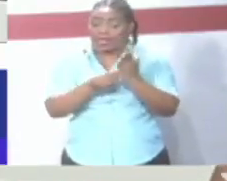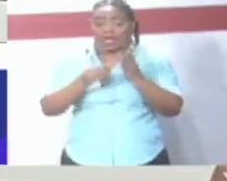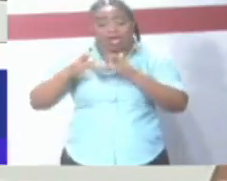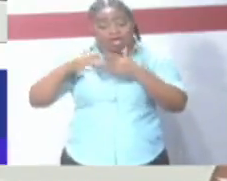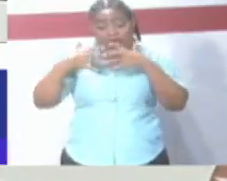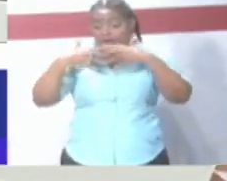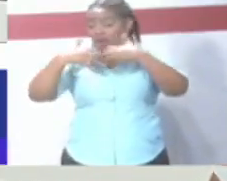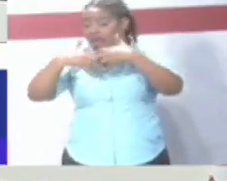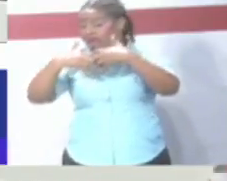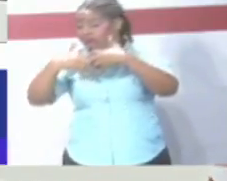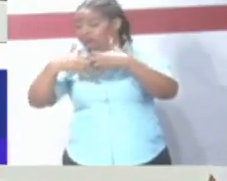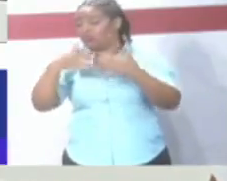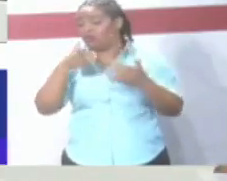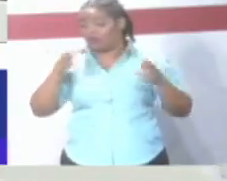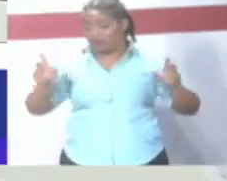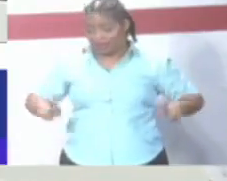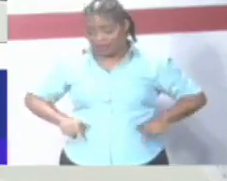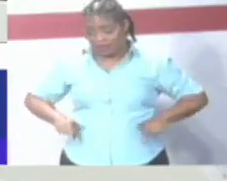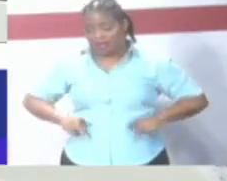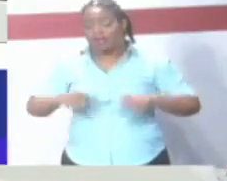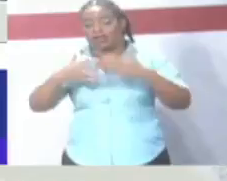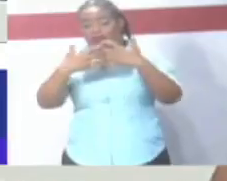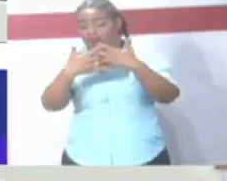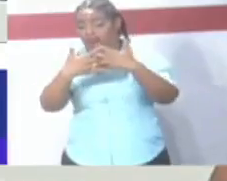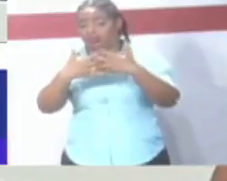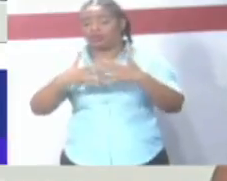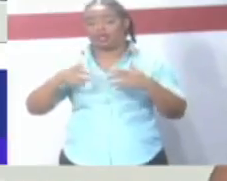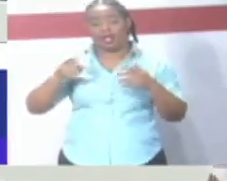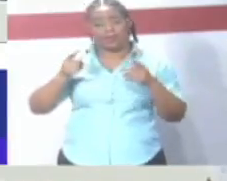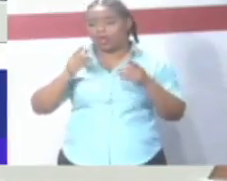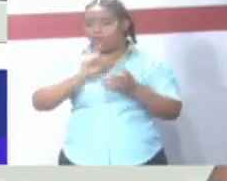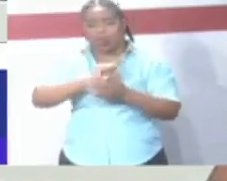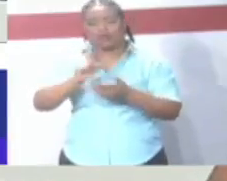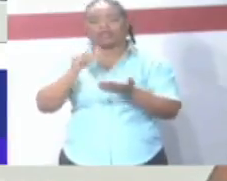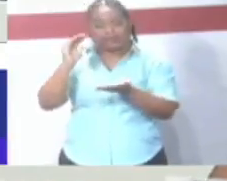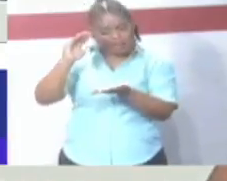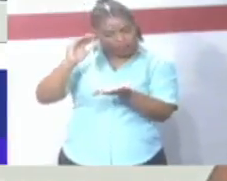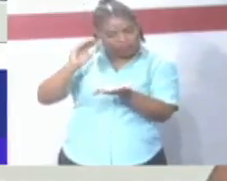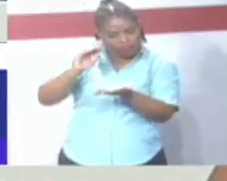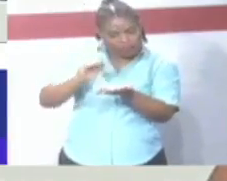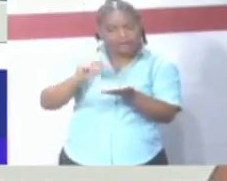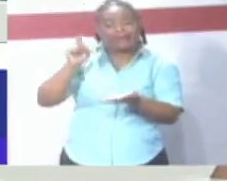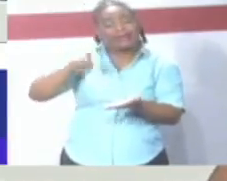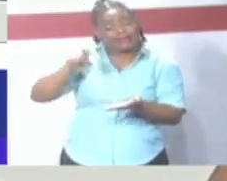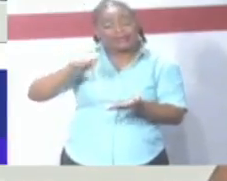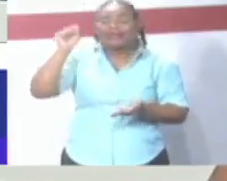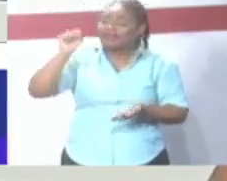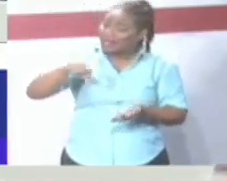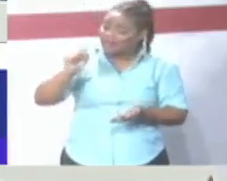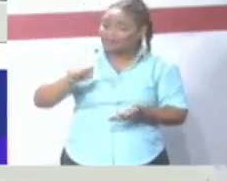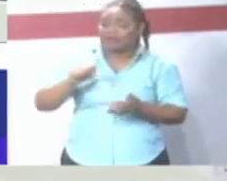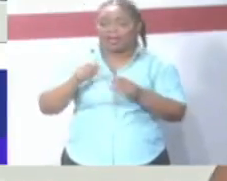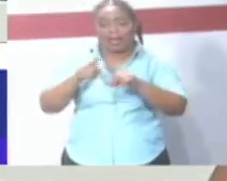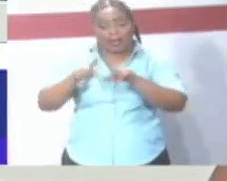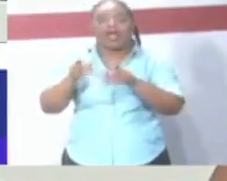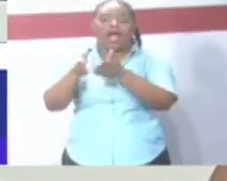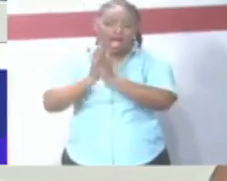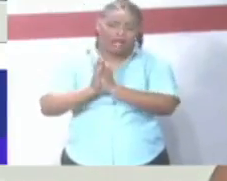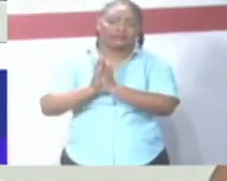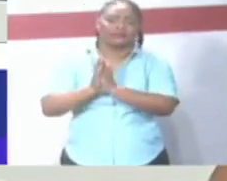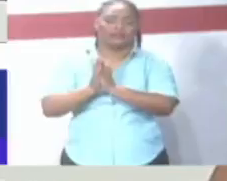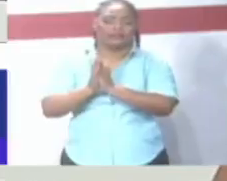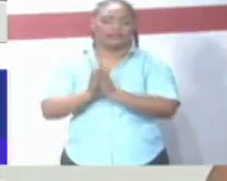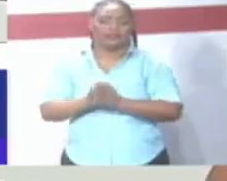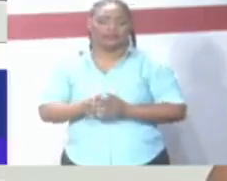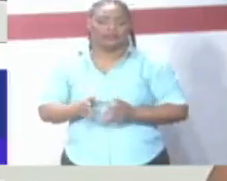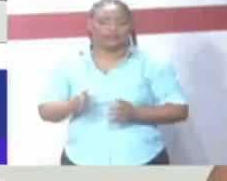machines, but these resources are limited. We need you to play your part to prevent yourself and your loved ones from becoming